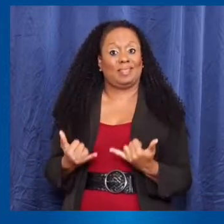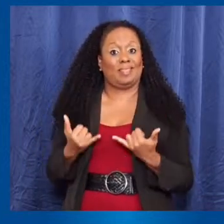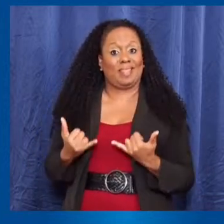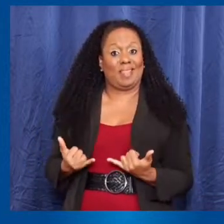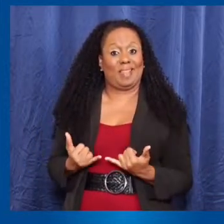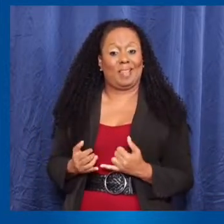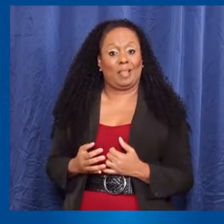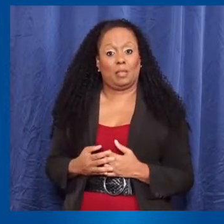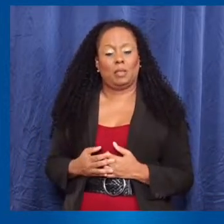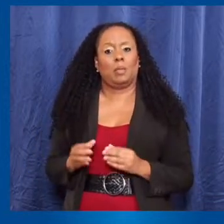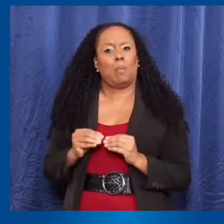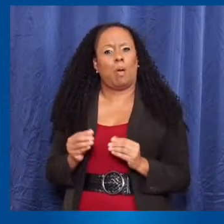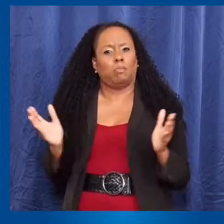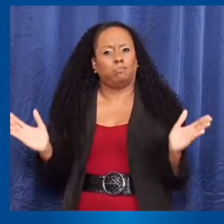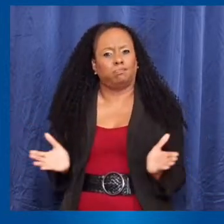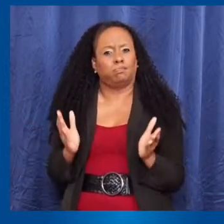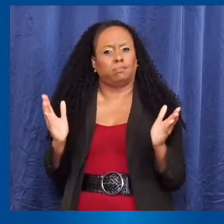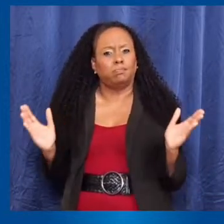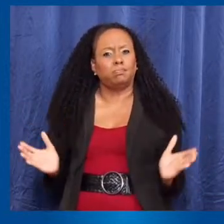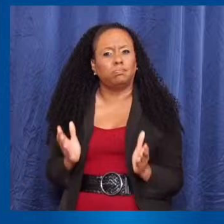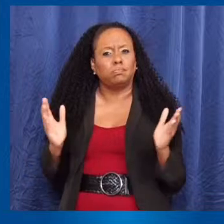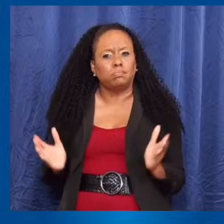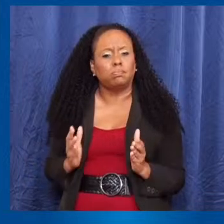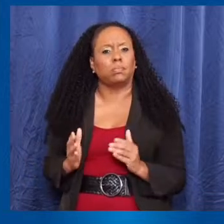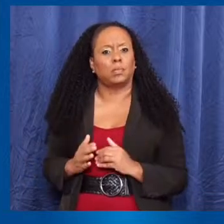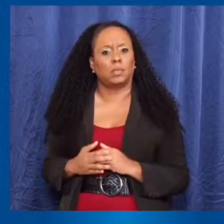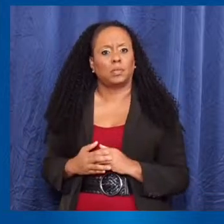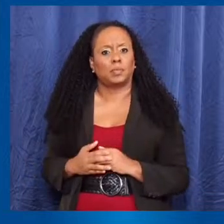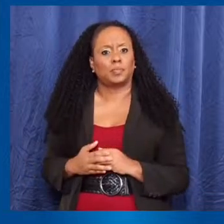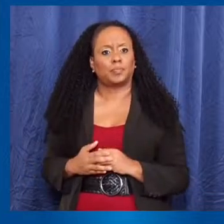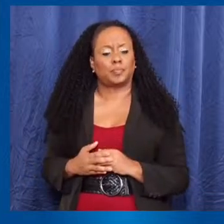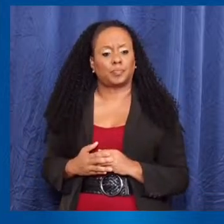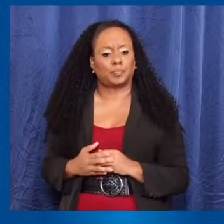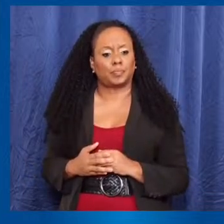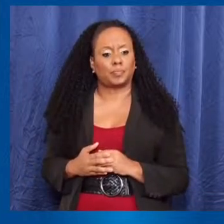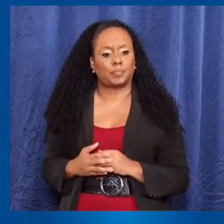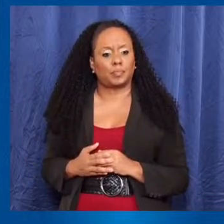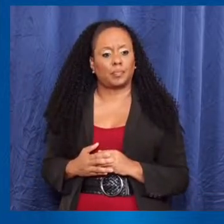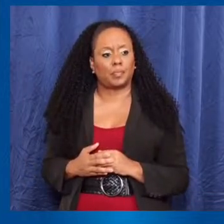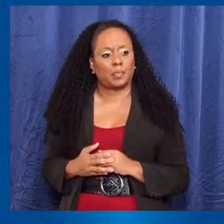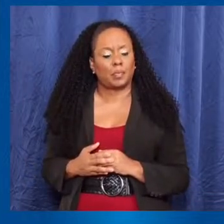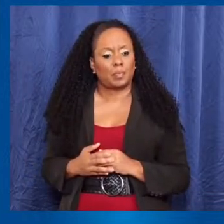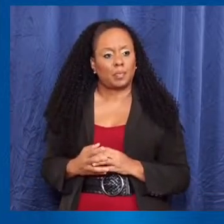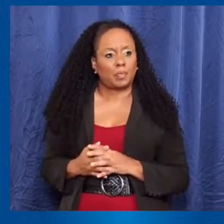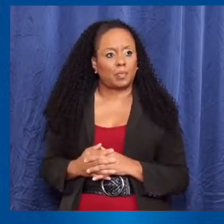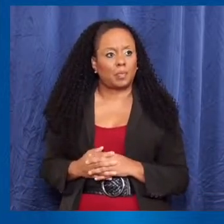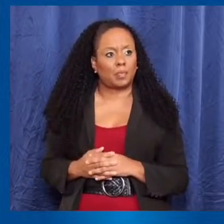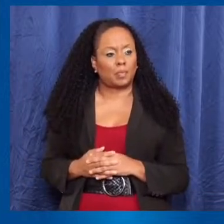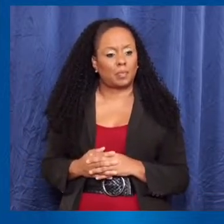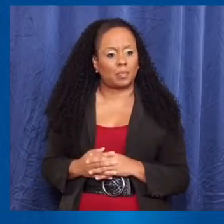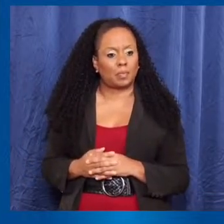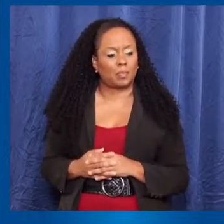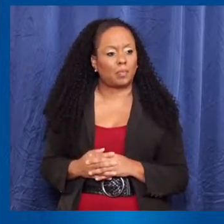the aggression, the Russian aggression in Ukraine, you see this food